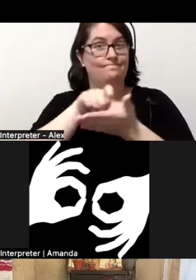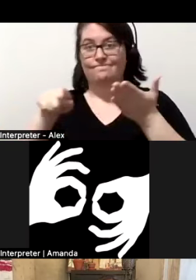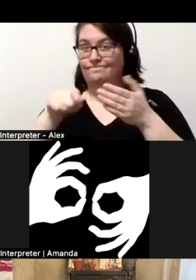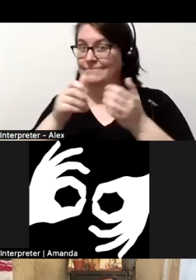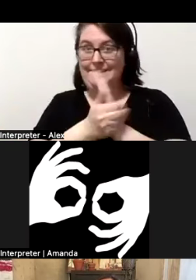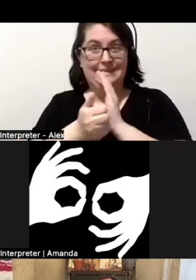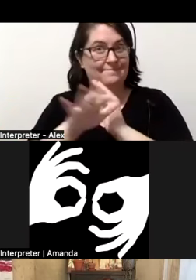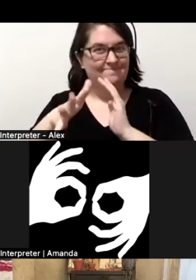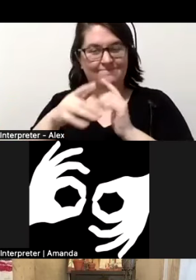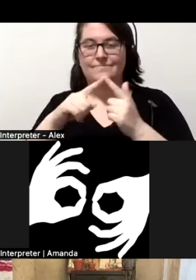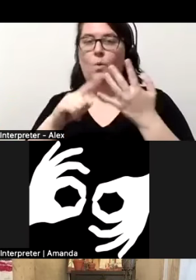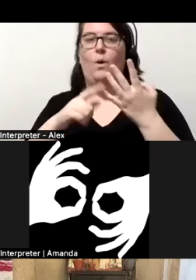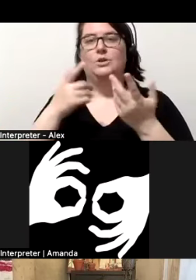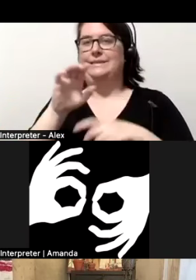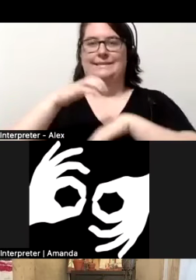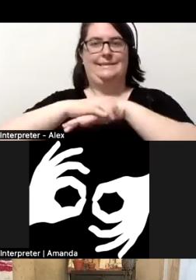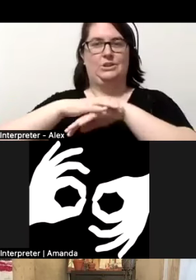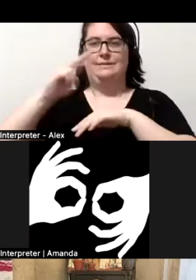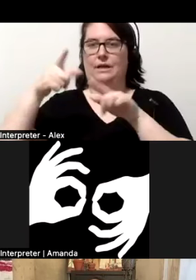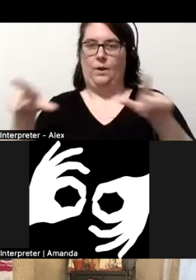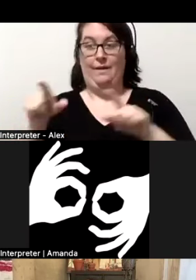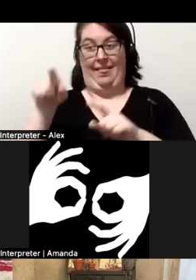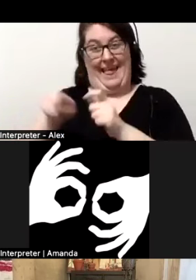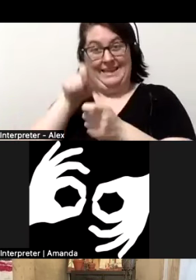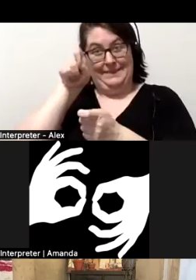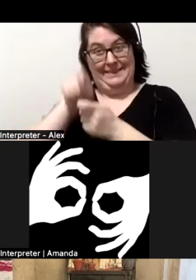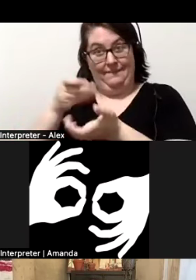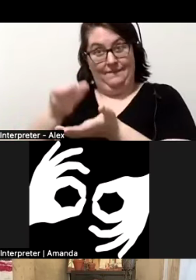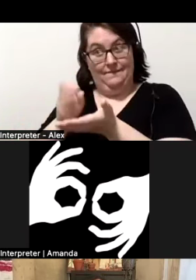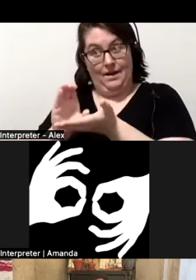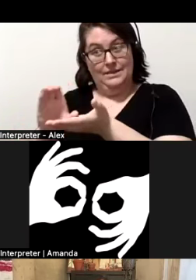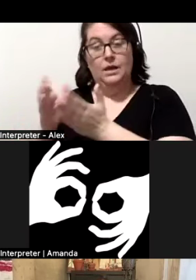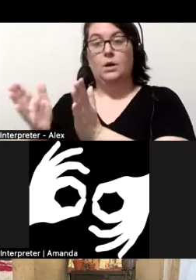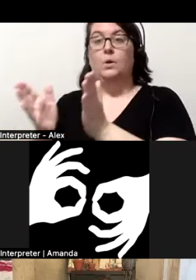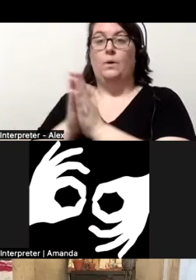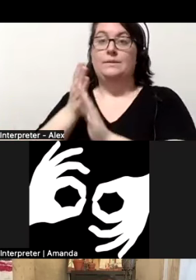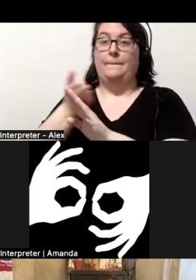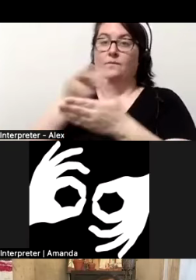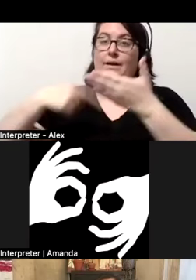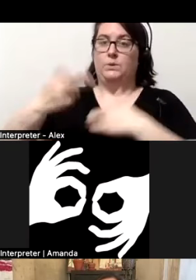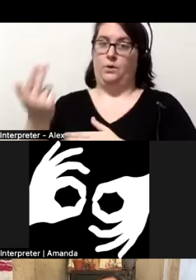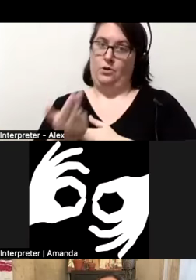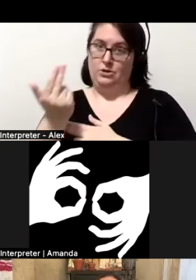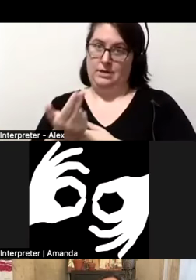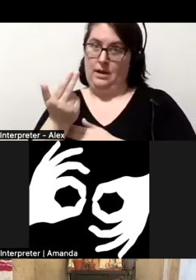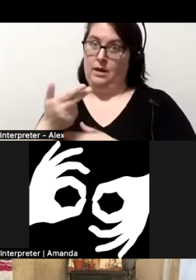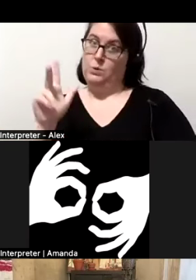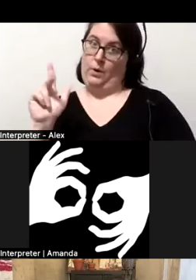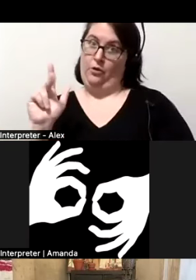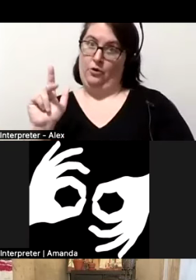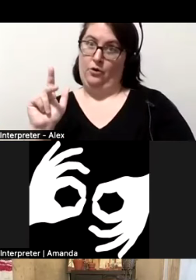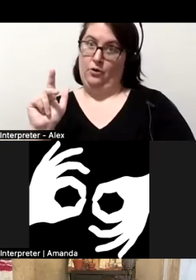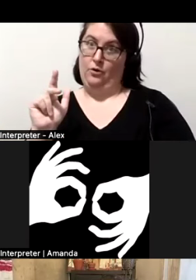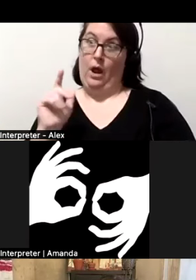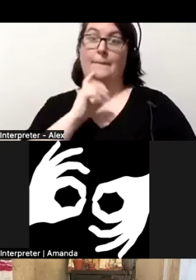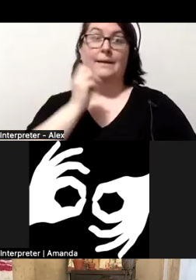This specific support has to be requested no later than next Thursday, April 23rd, and it has to be